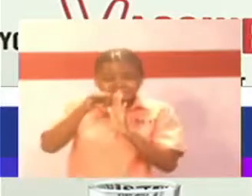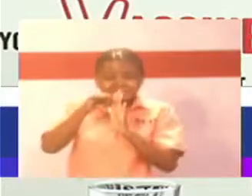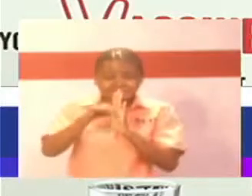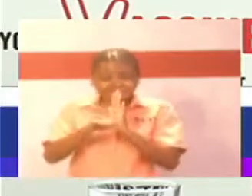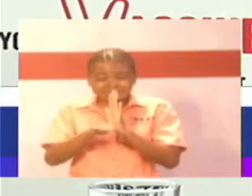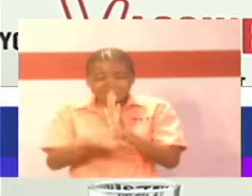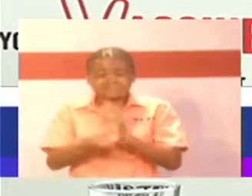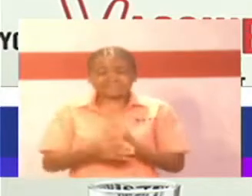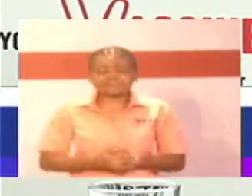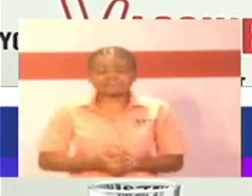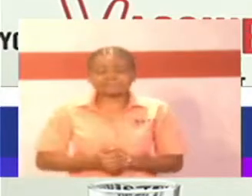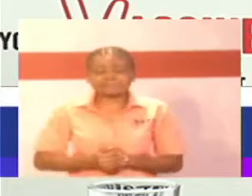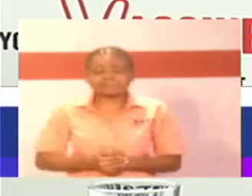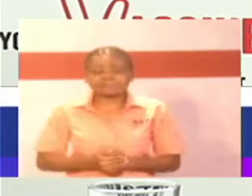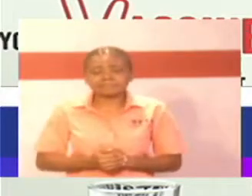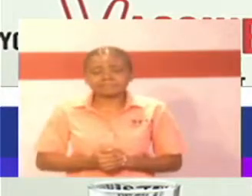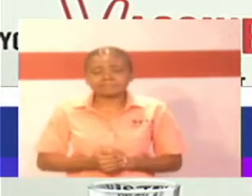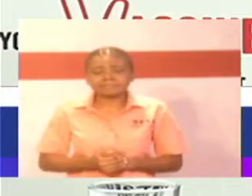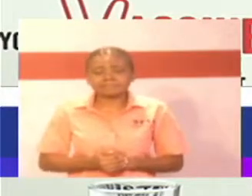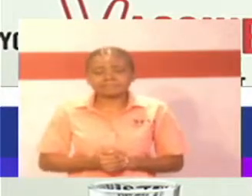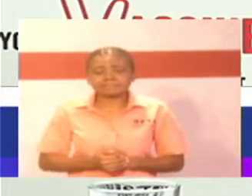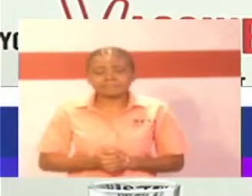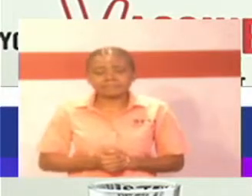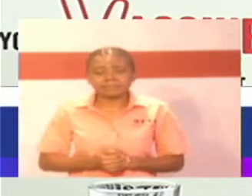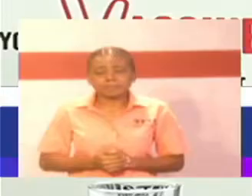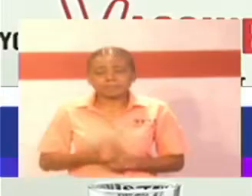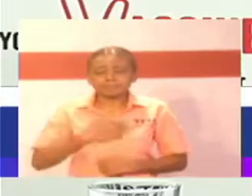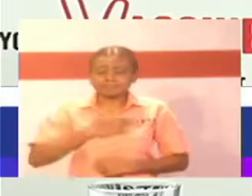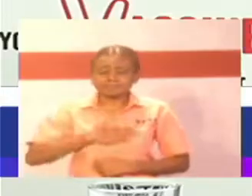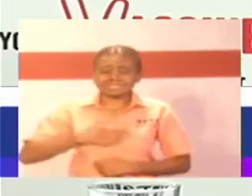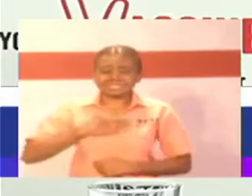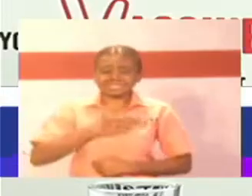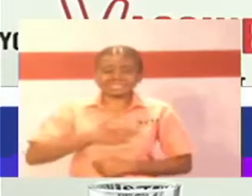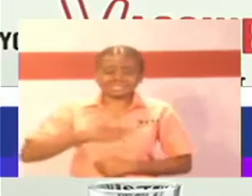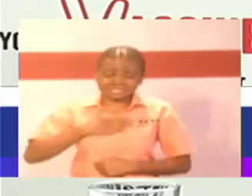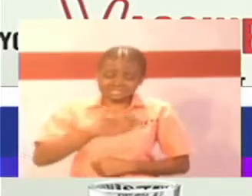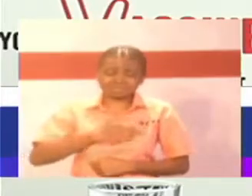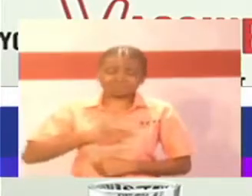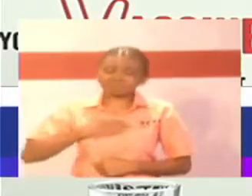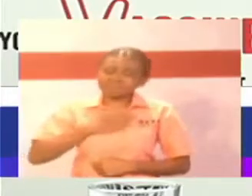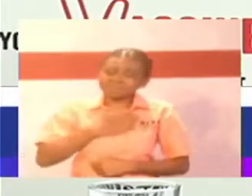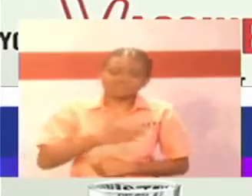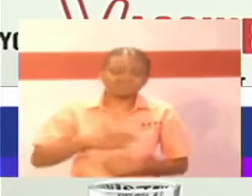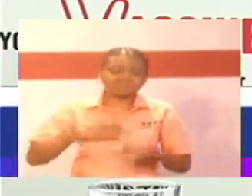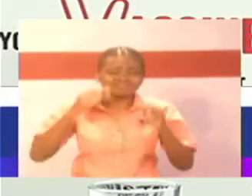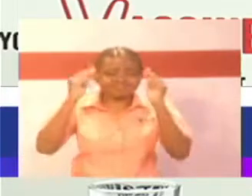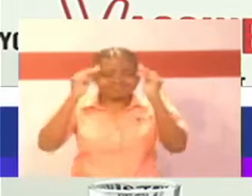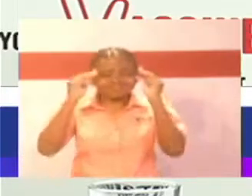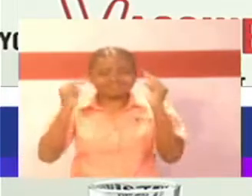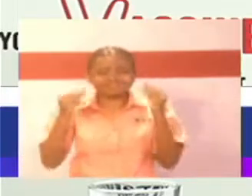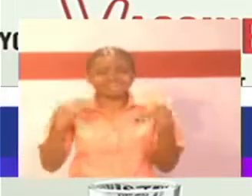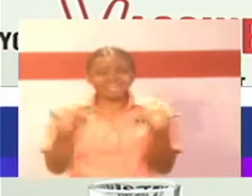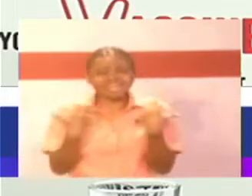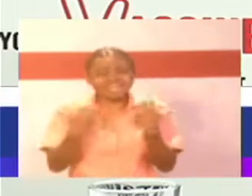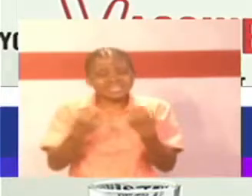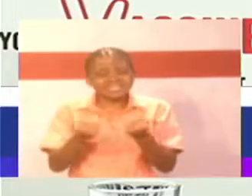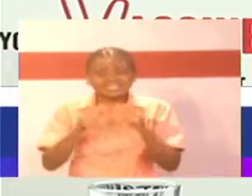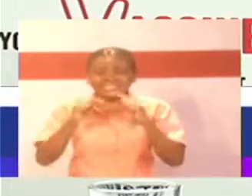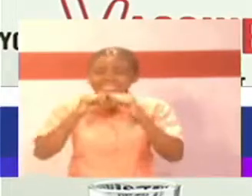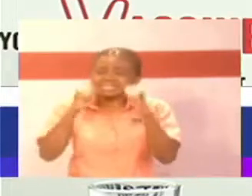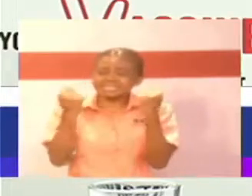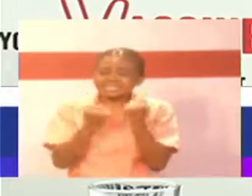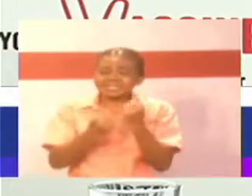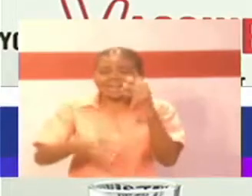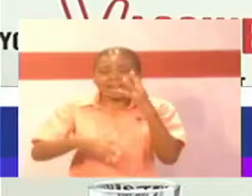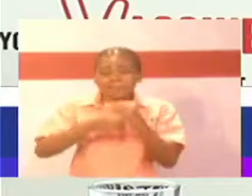treatment. Ladies and gentlemen, please, on behalf of the Ministry of Health team, the RHA team, and the frontline